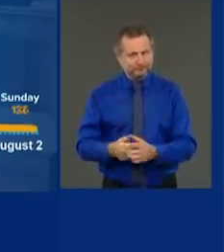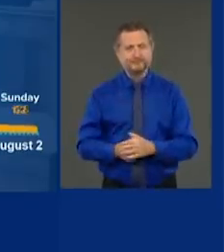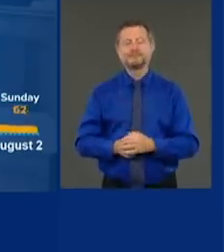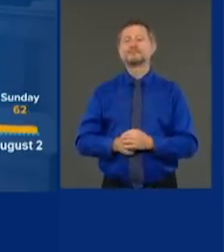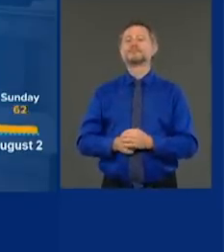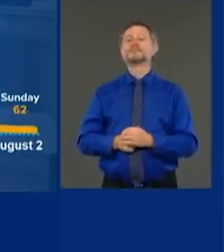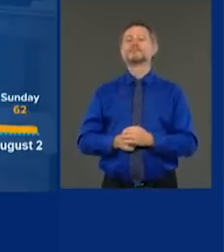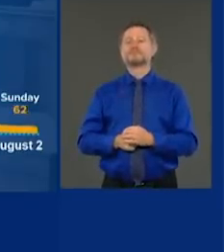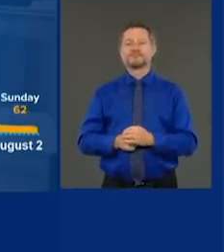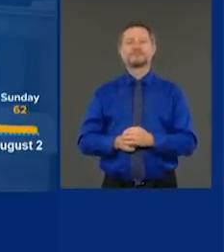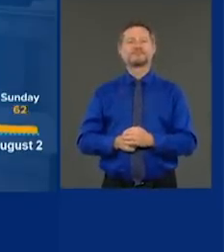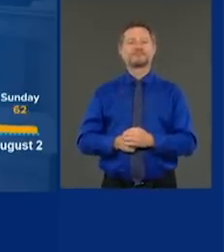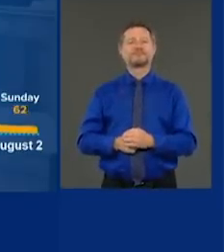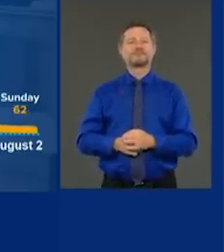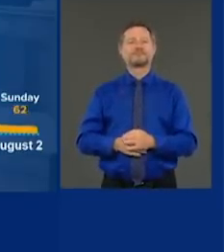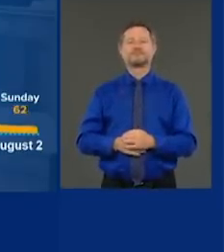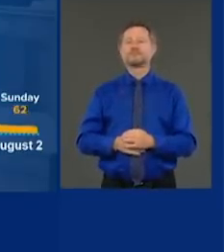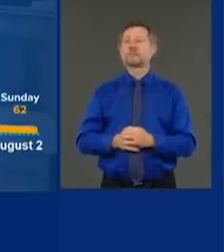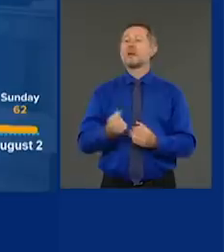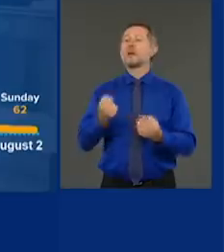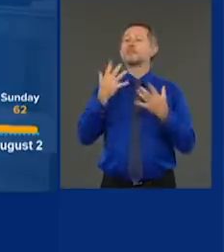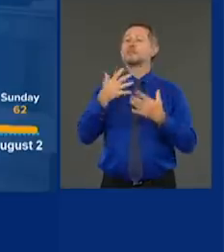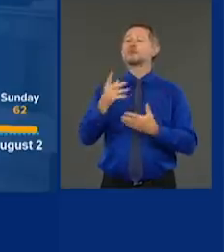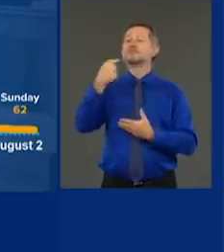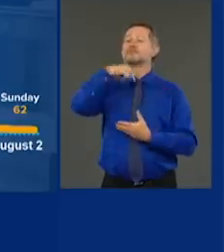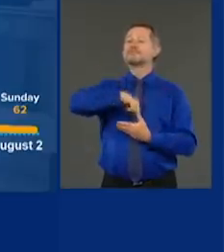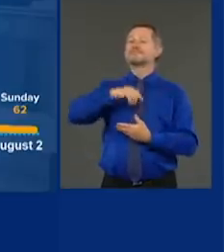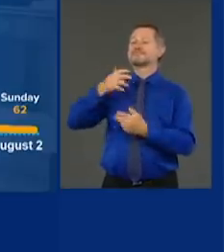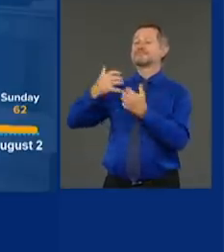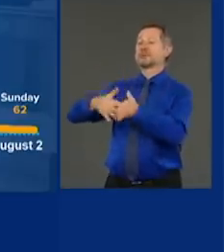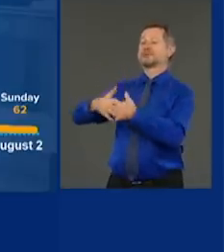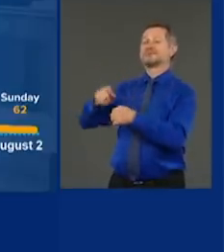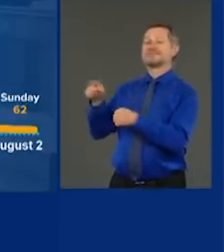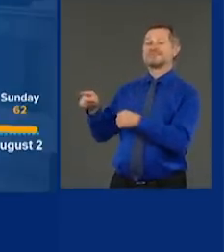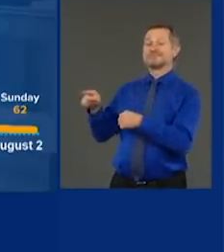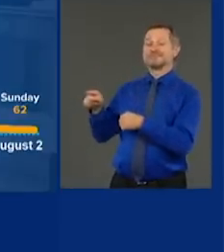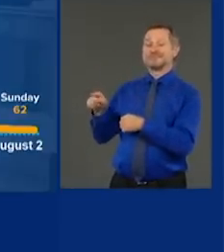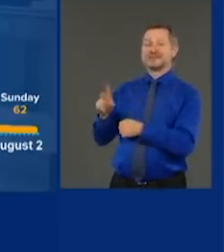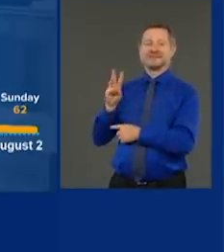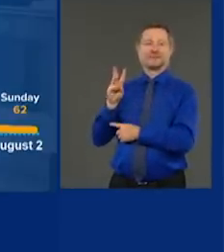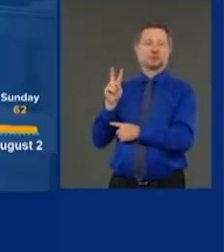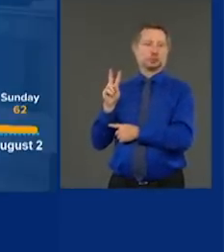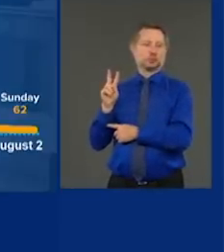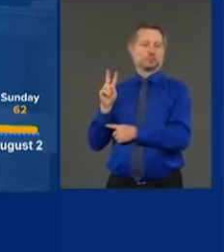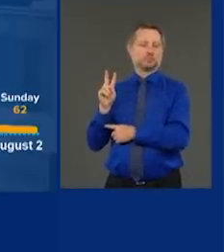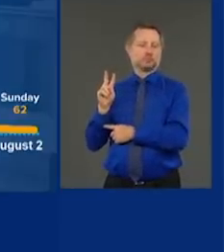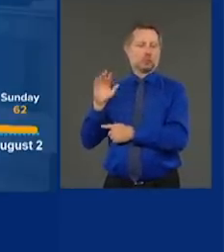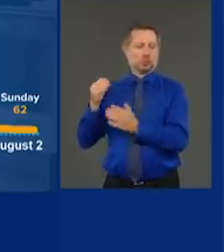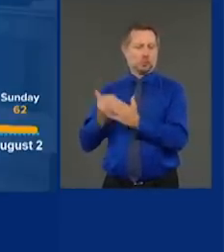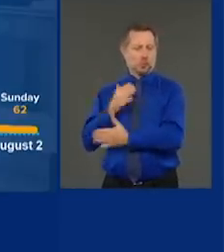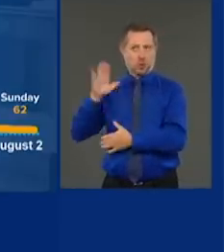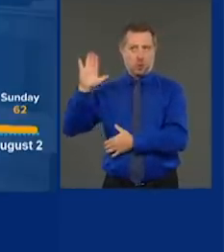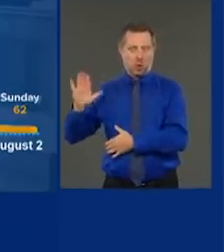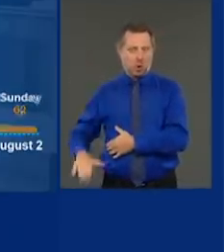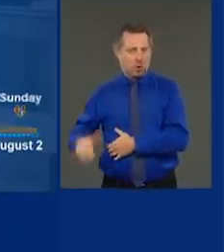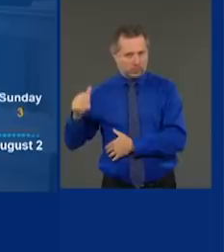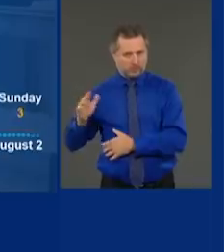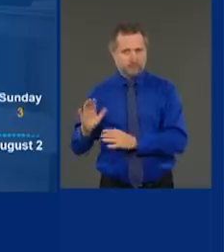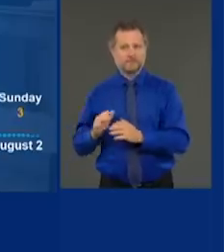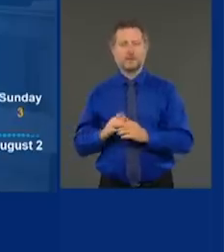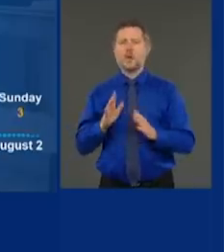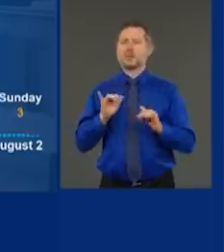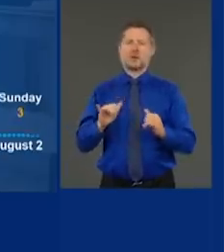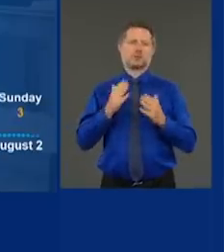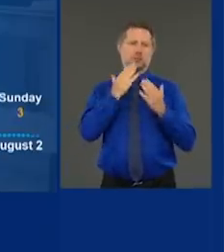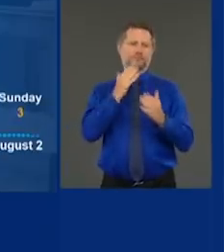crisis. Number of intubations, 62, also a new low, so that's great